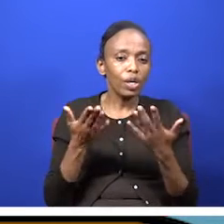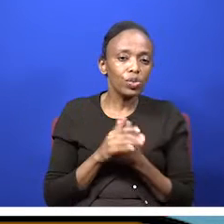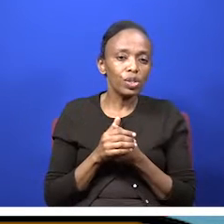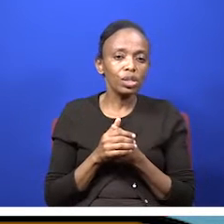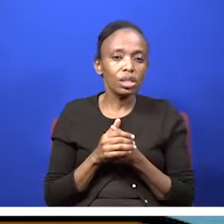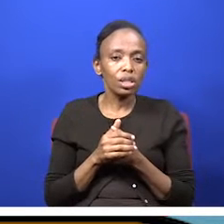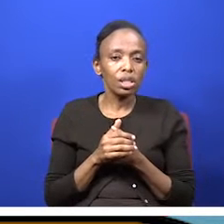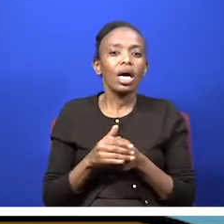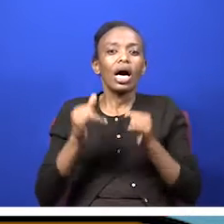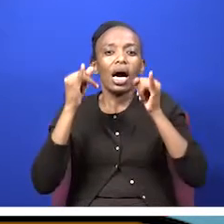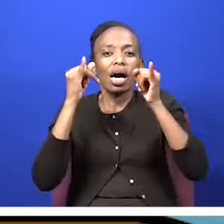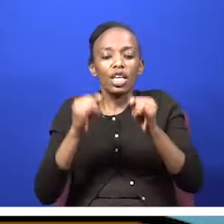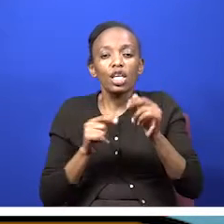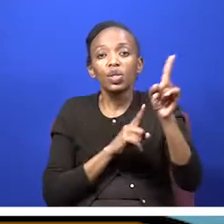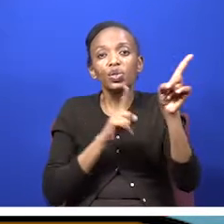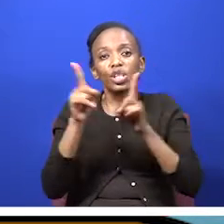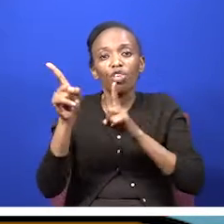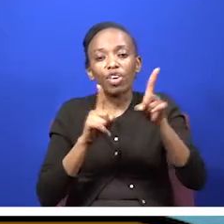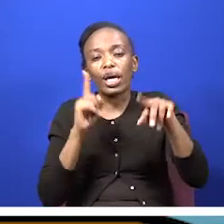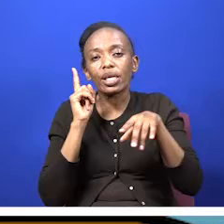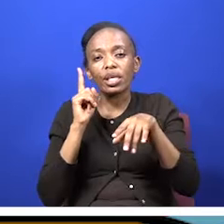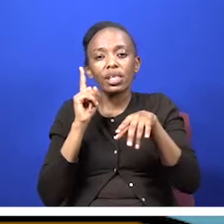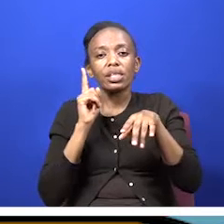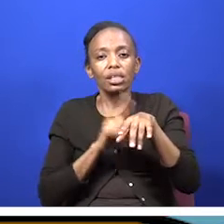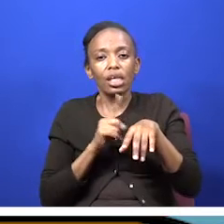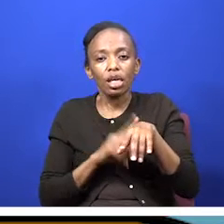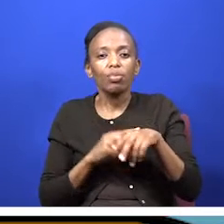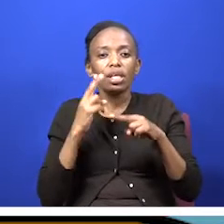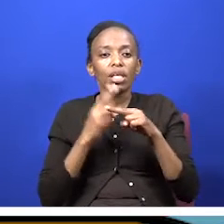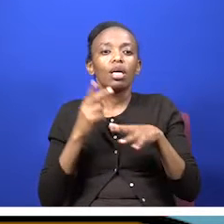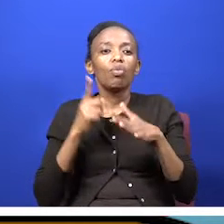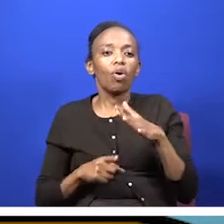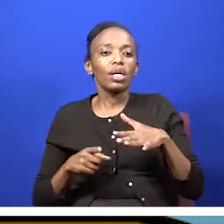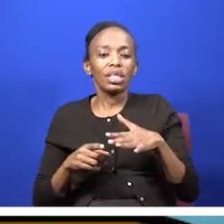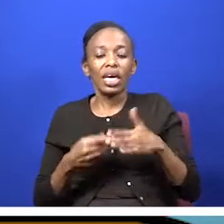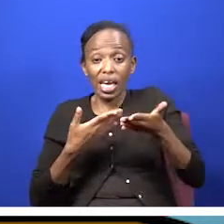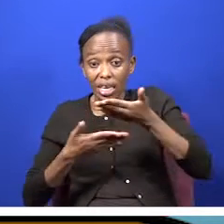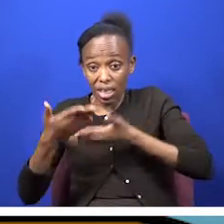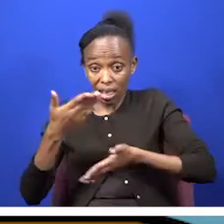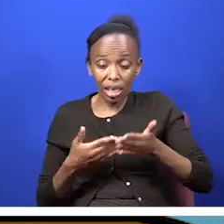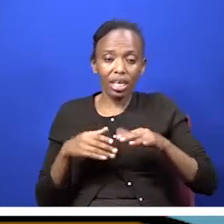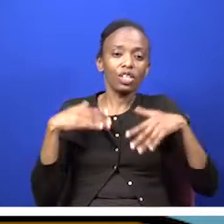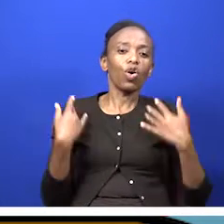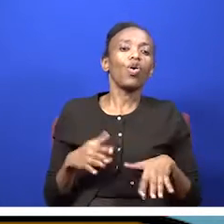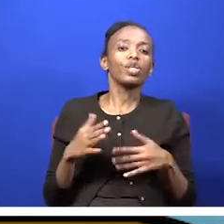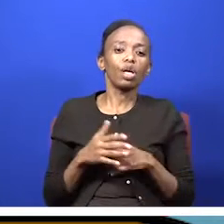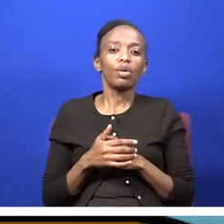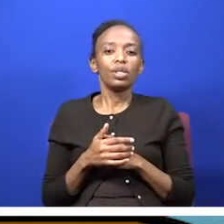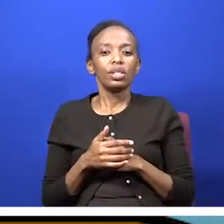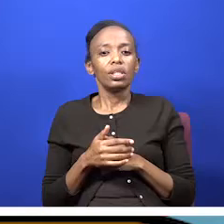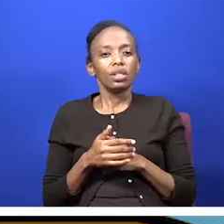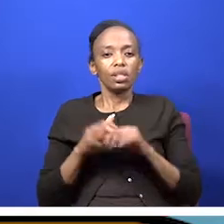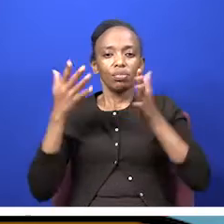about it's a new safari series. It's called Engage.